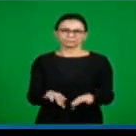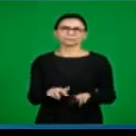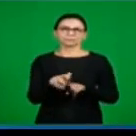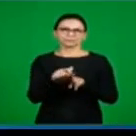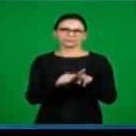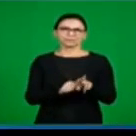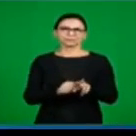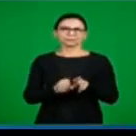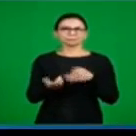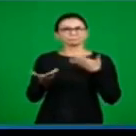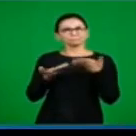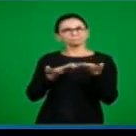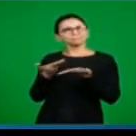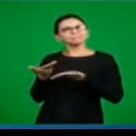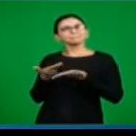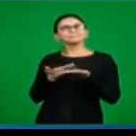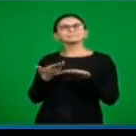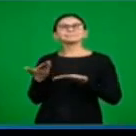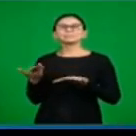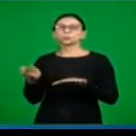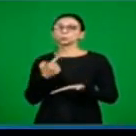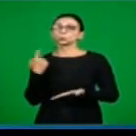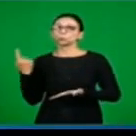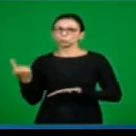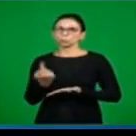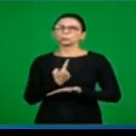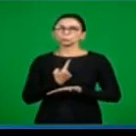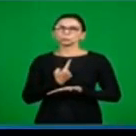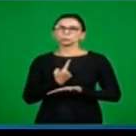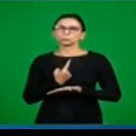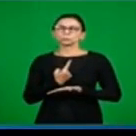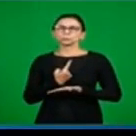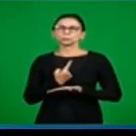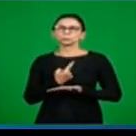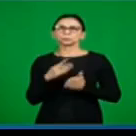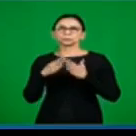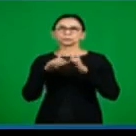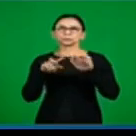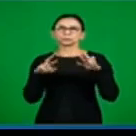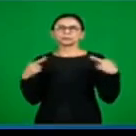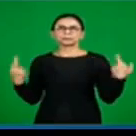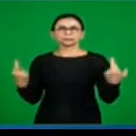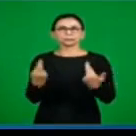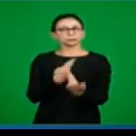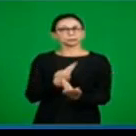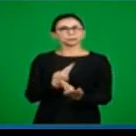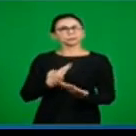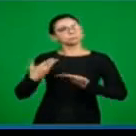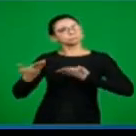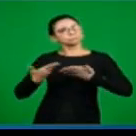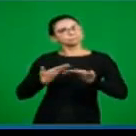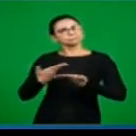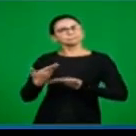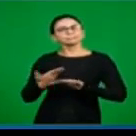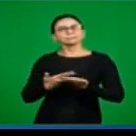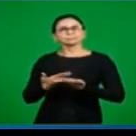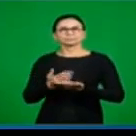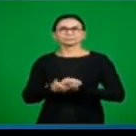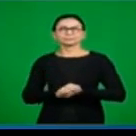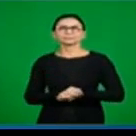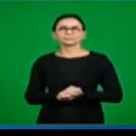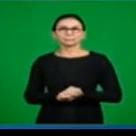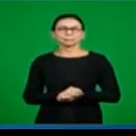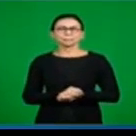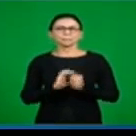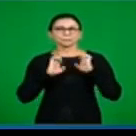headquarters of the civil police. So all the church gathered in this period of consecration to the